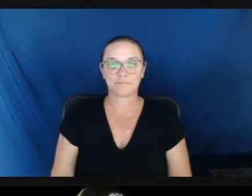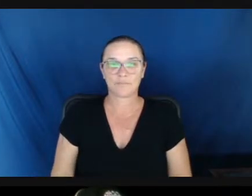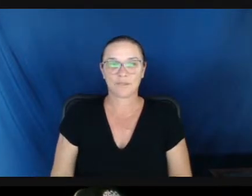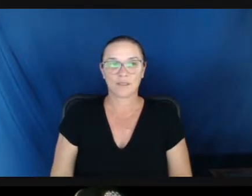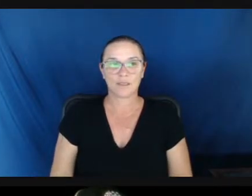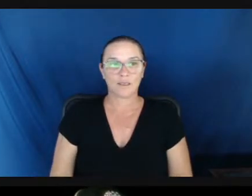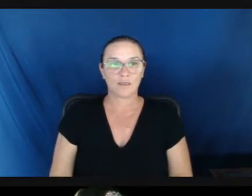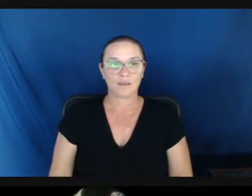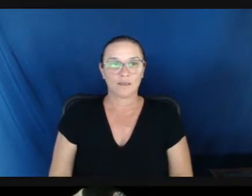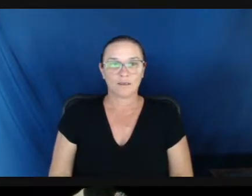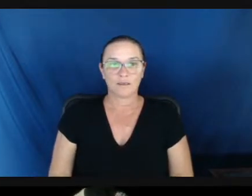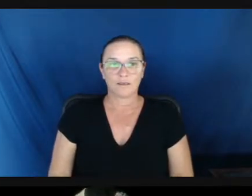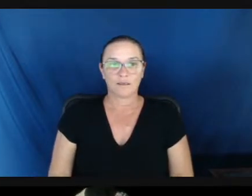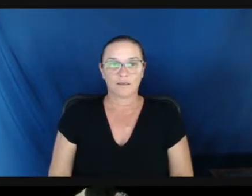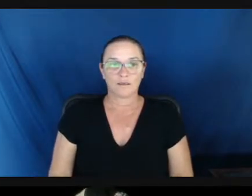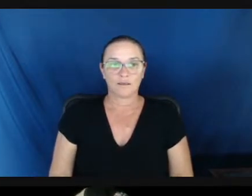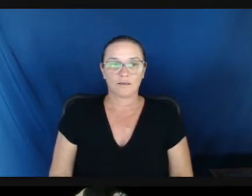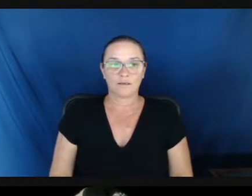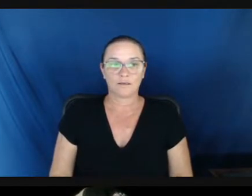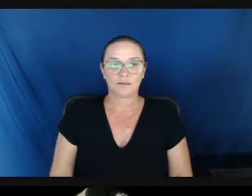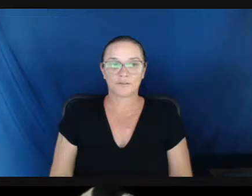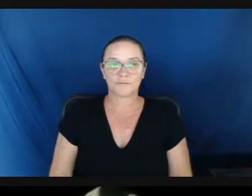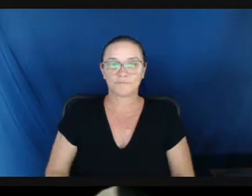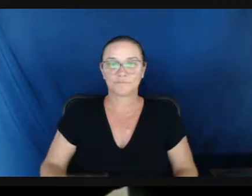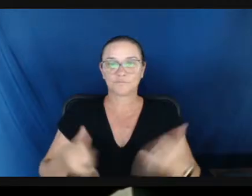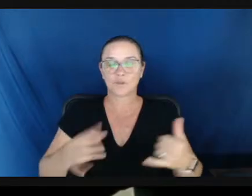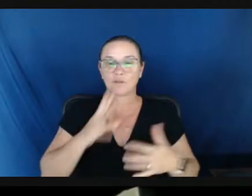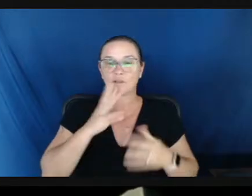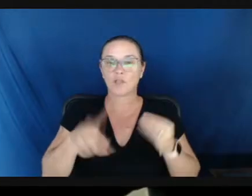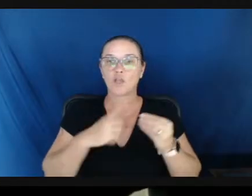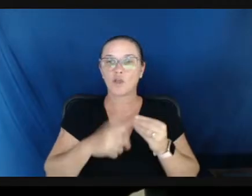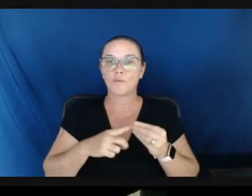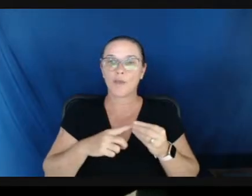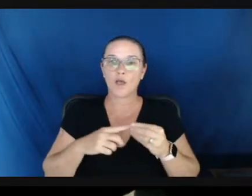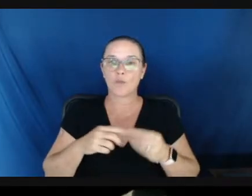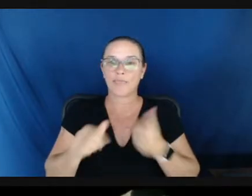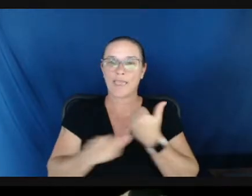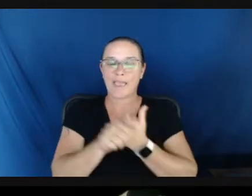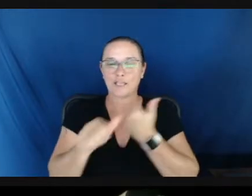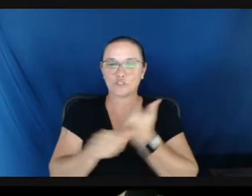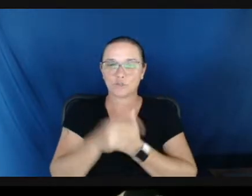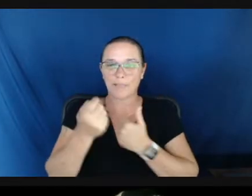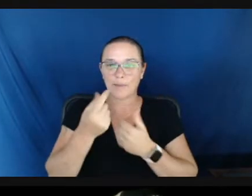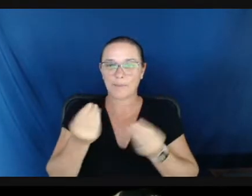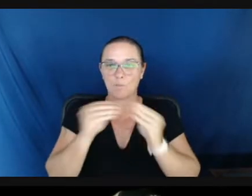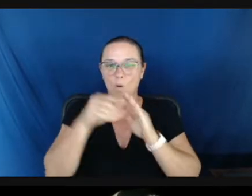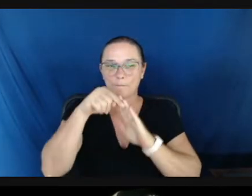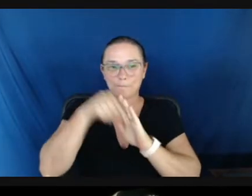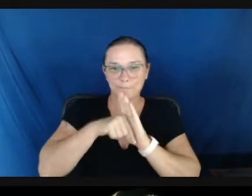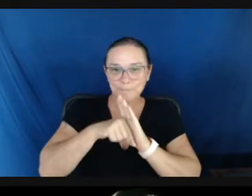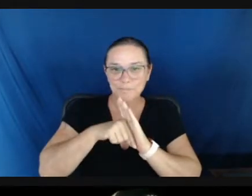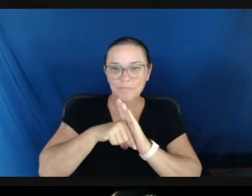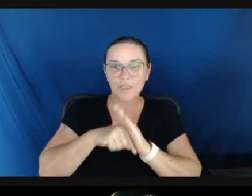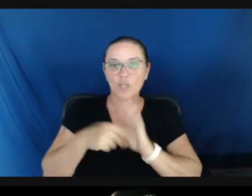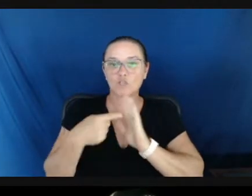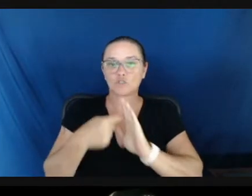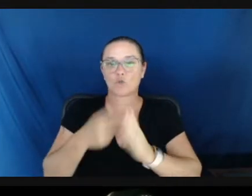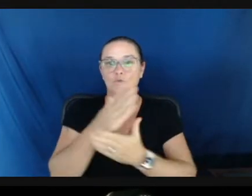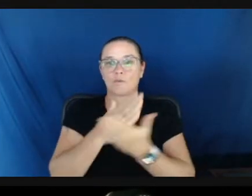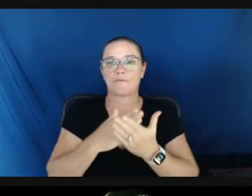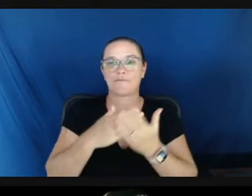So with that said, let's talk about the volcanic hazards a little bit more here and show you guys some of the